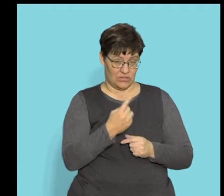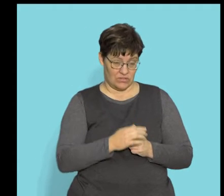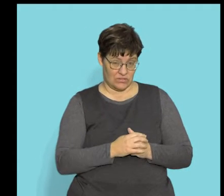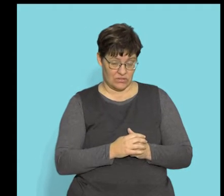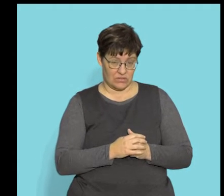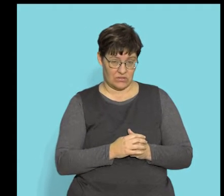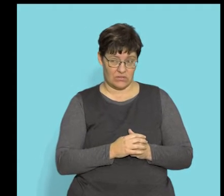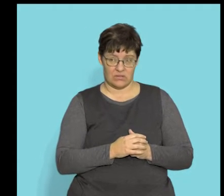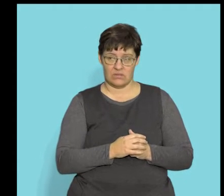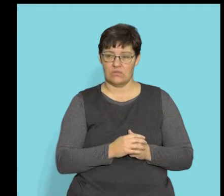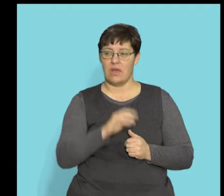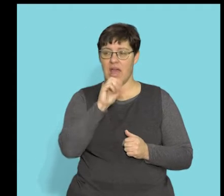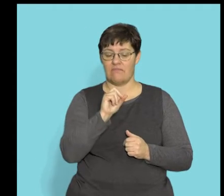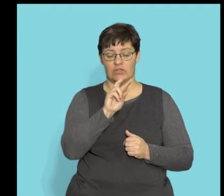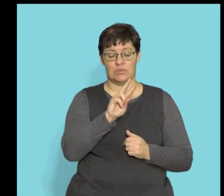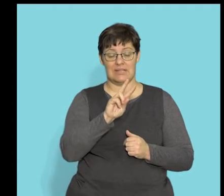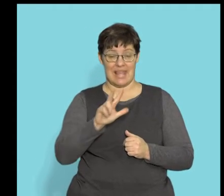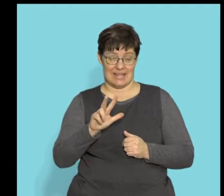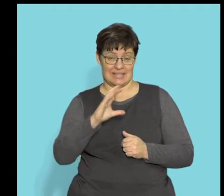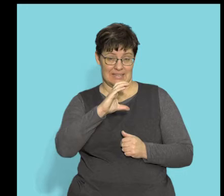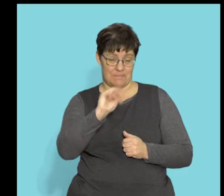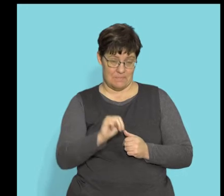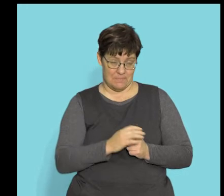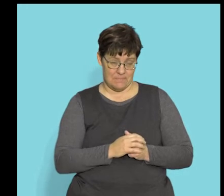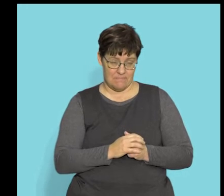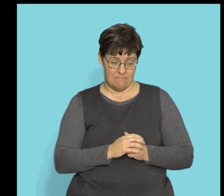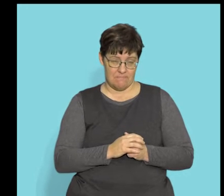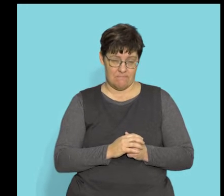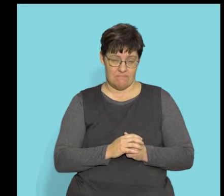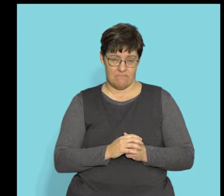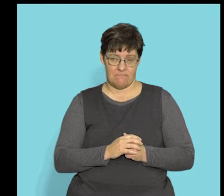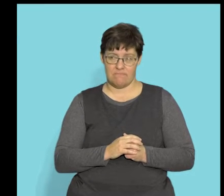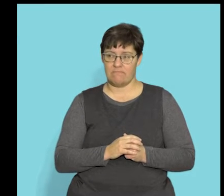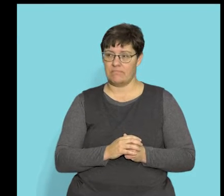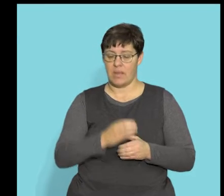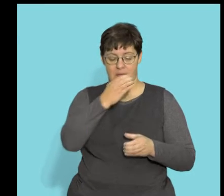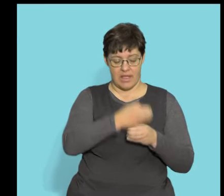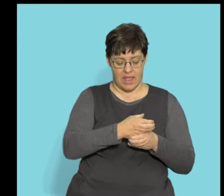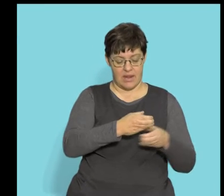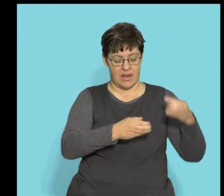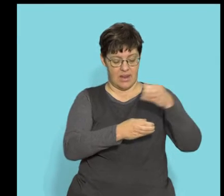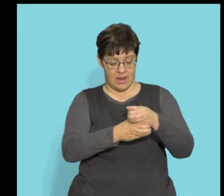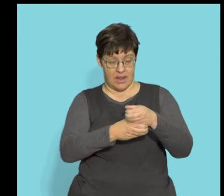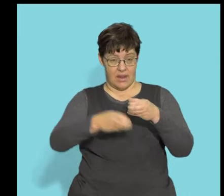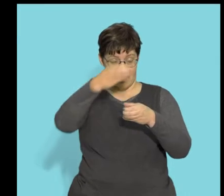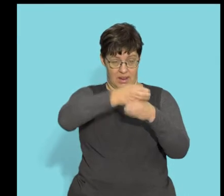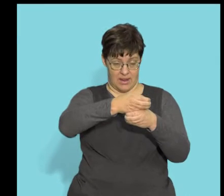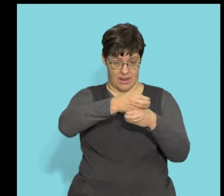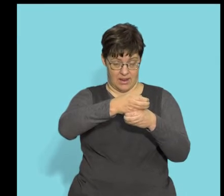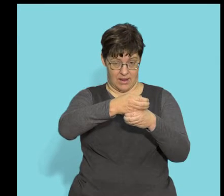got 28 centimeters. And if I'm going to be packing my cans